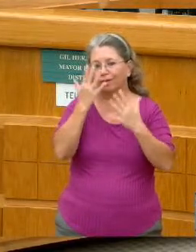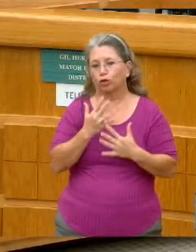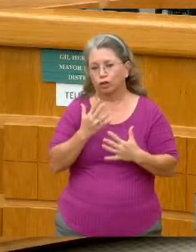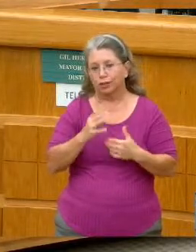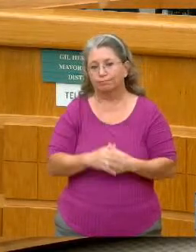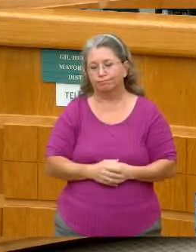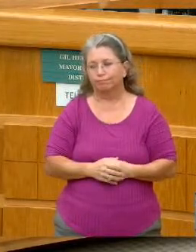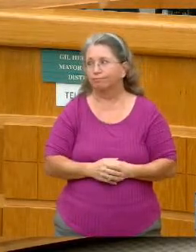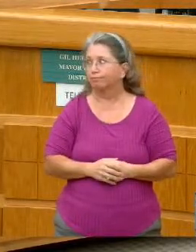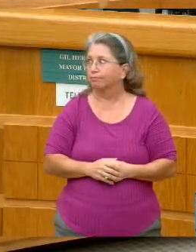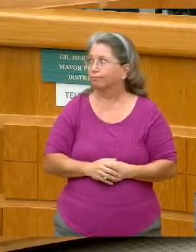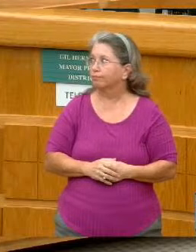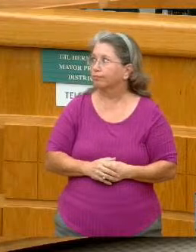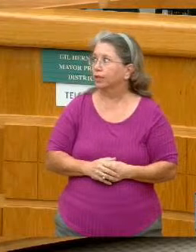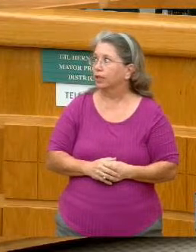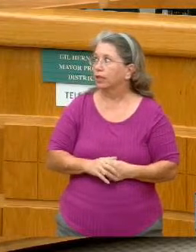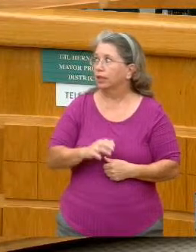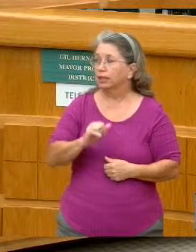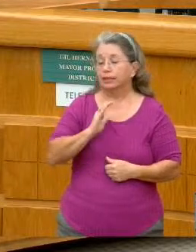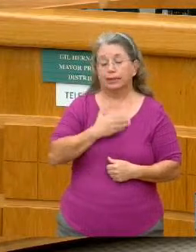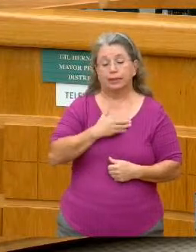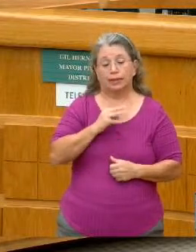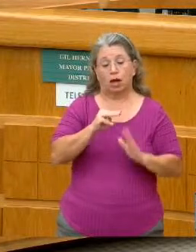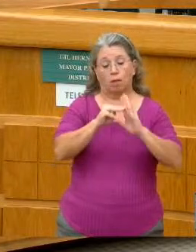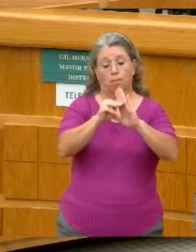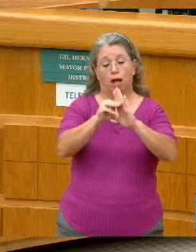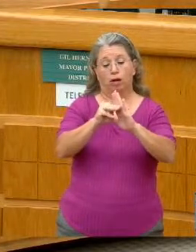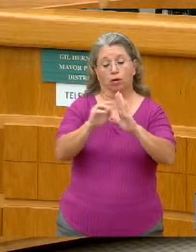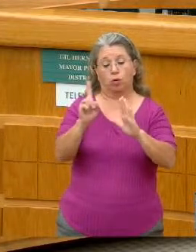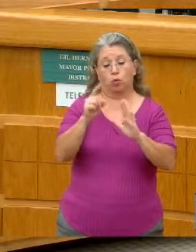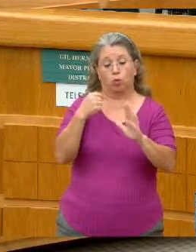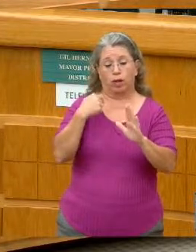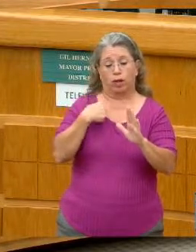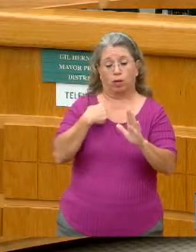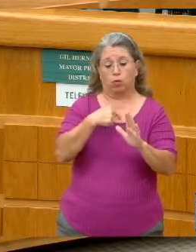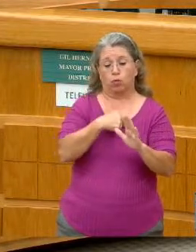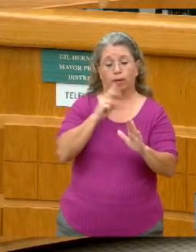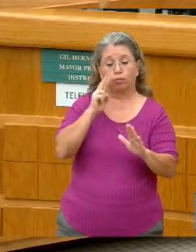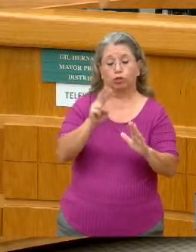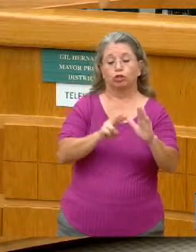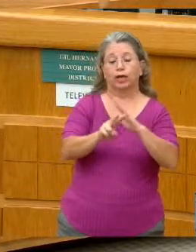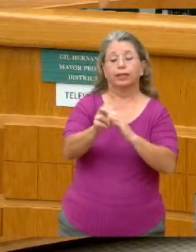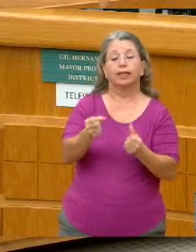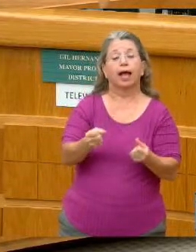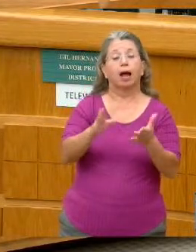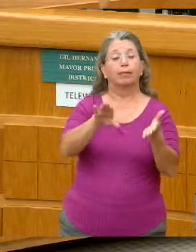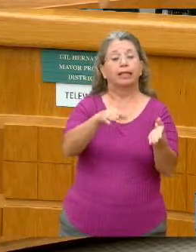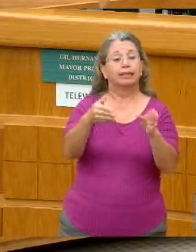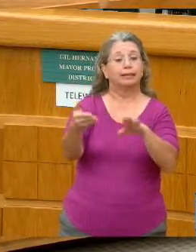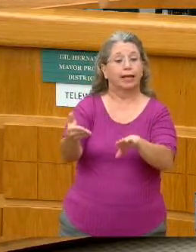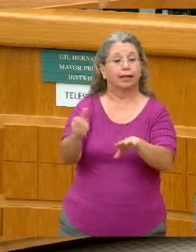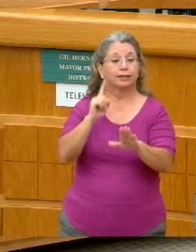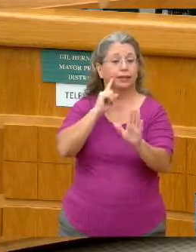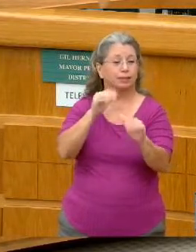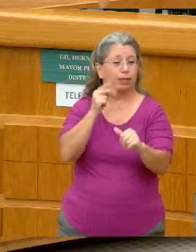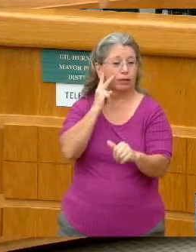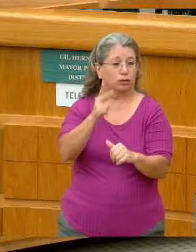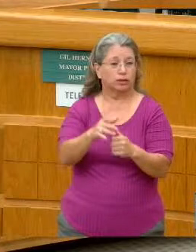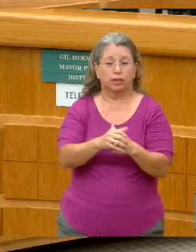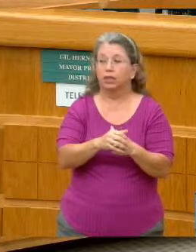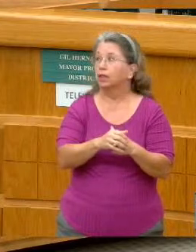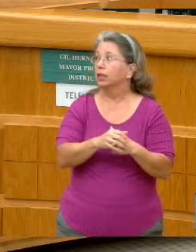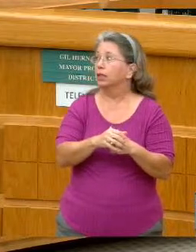model again that's projecting how many fatalities we expect to see per day in the Coastal Bend area. The red points are data points. These red